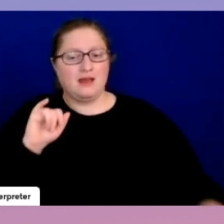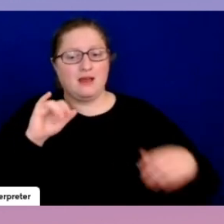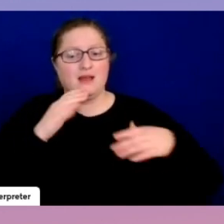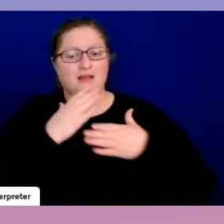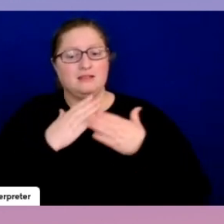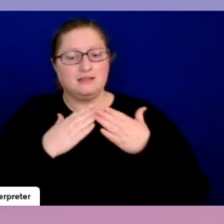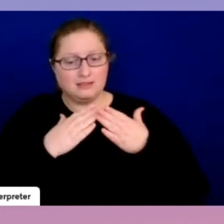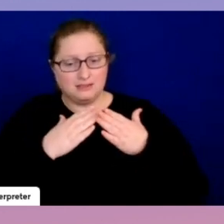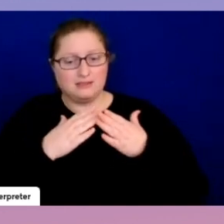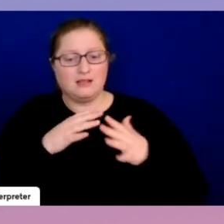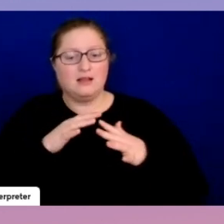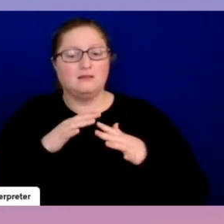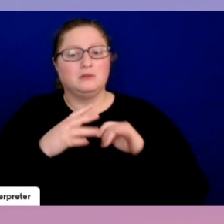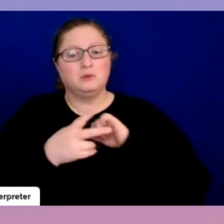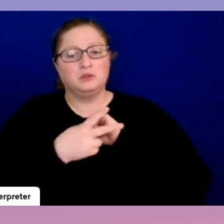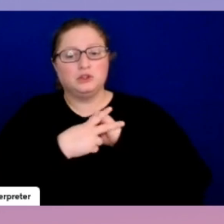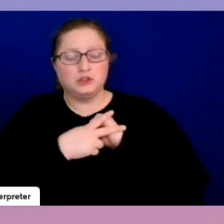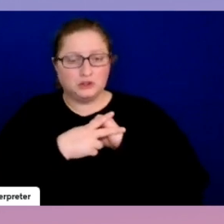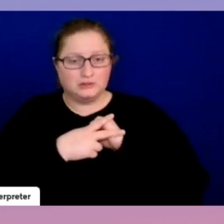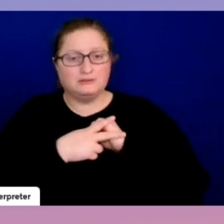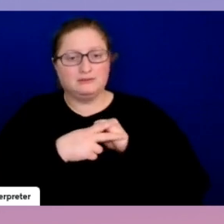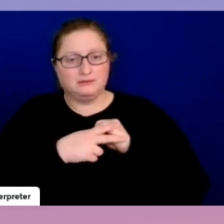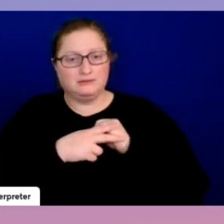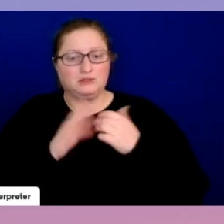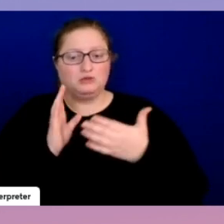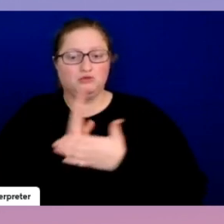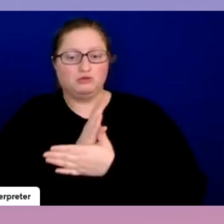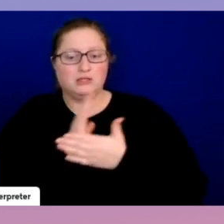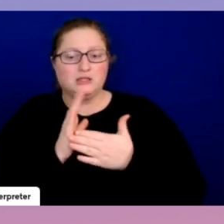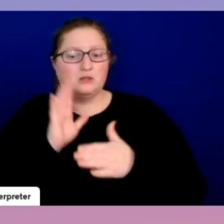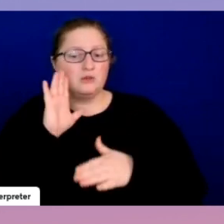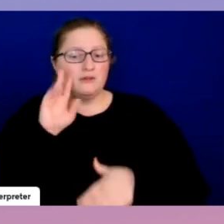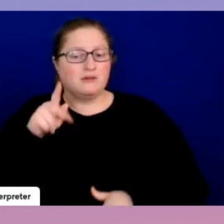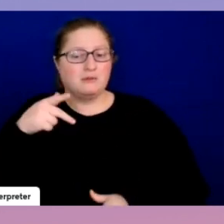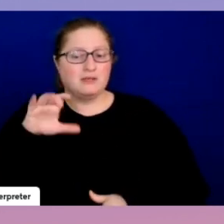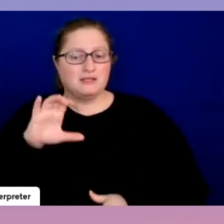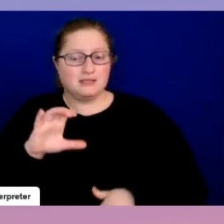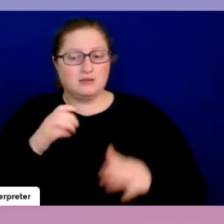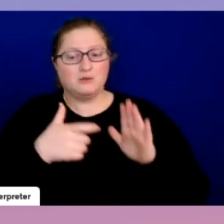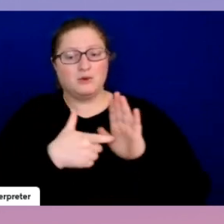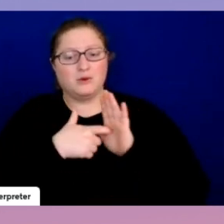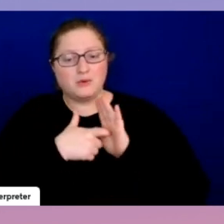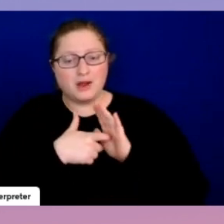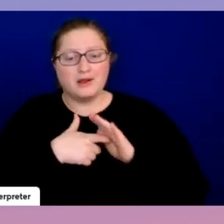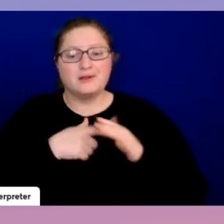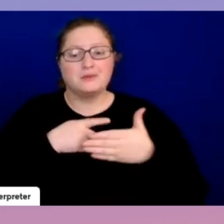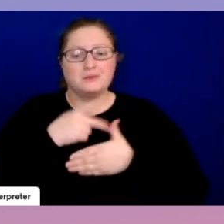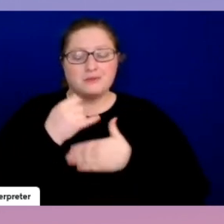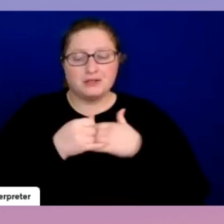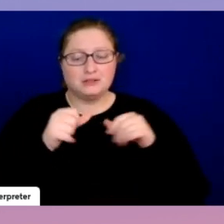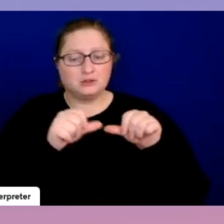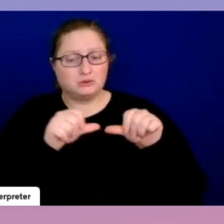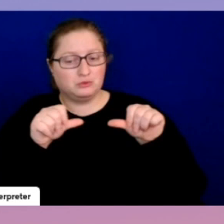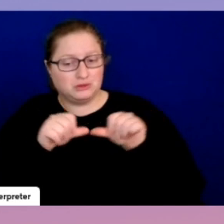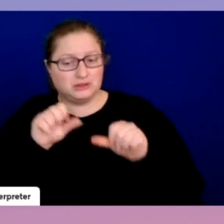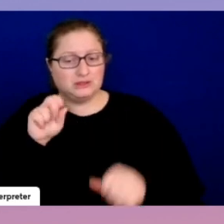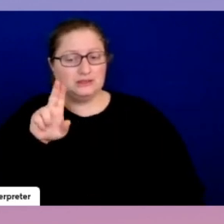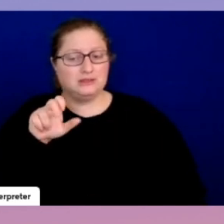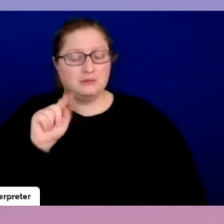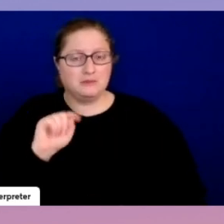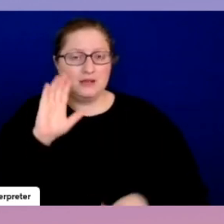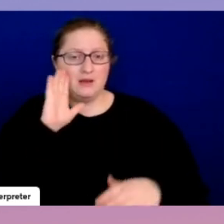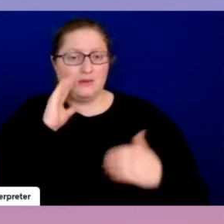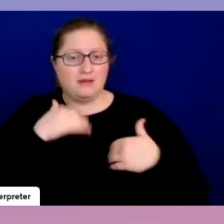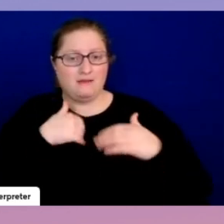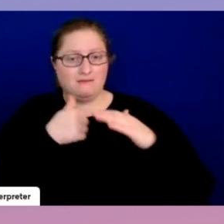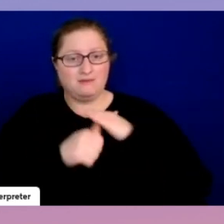serverless VPC access connector requires a project, region, and the subnet it will reside under. Quick disclaimer,